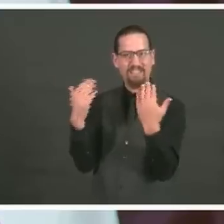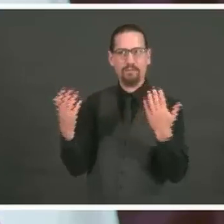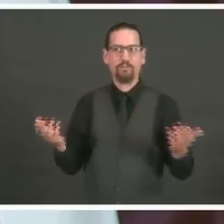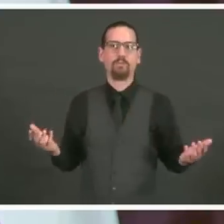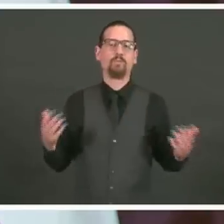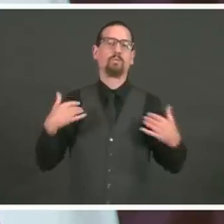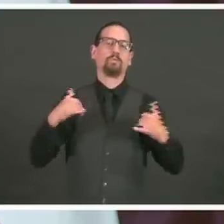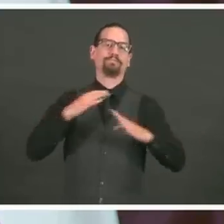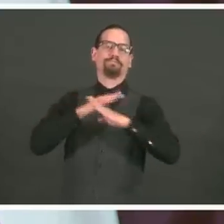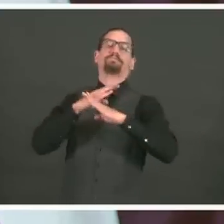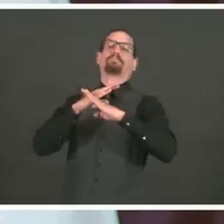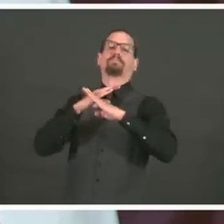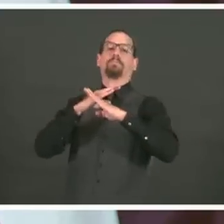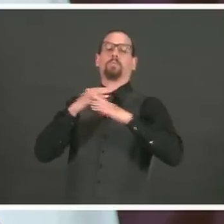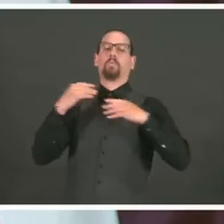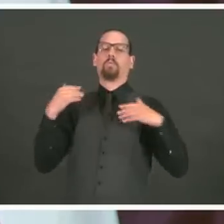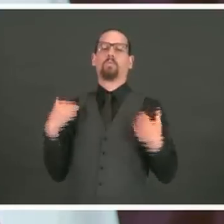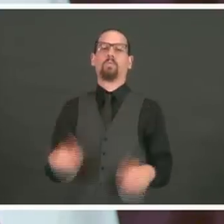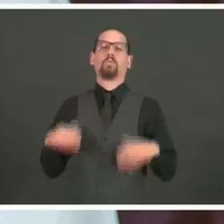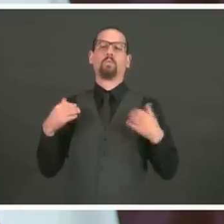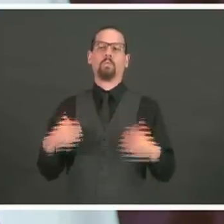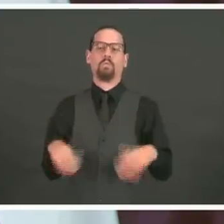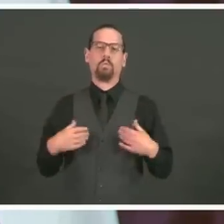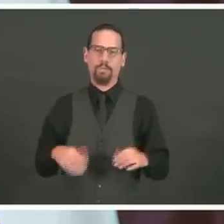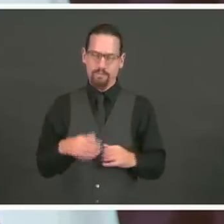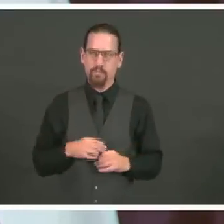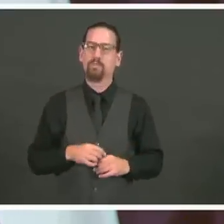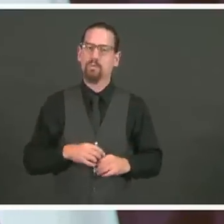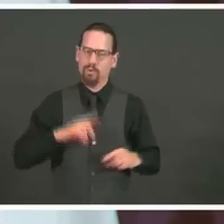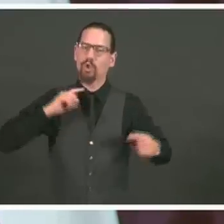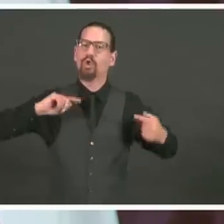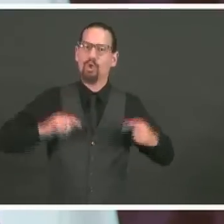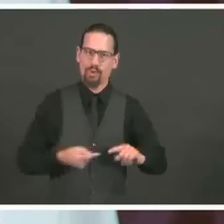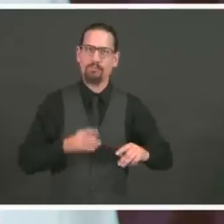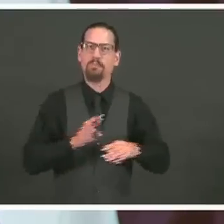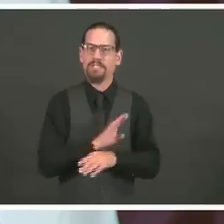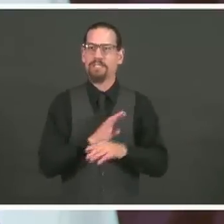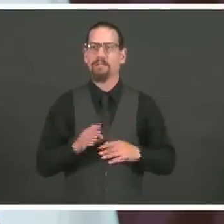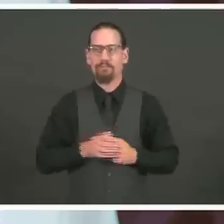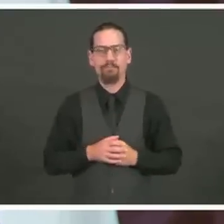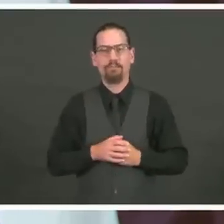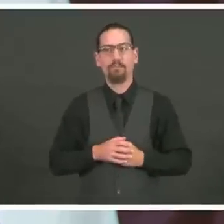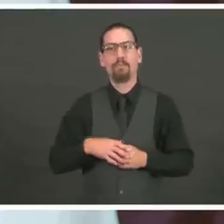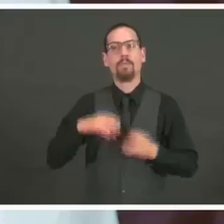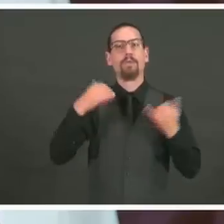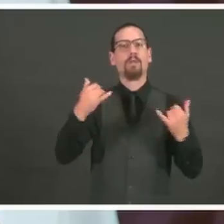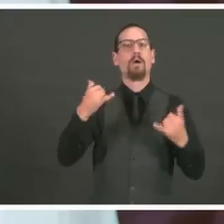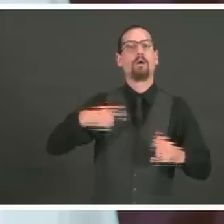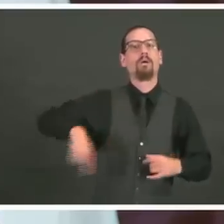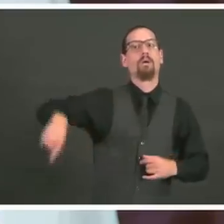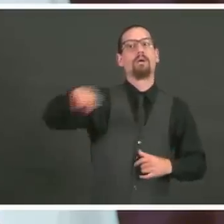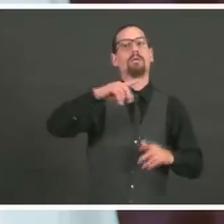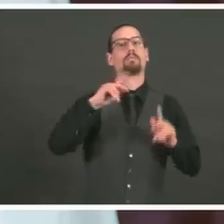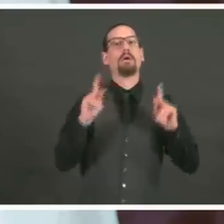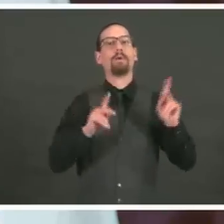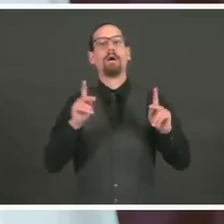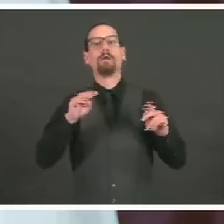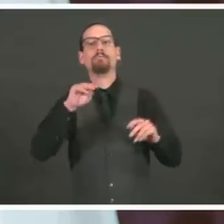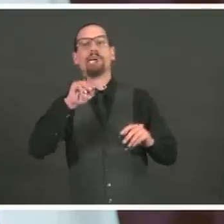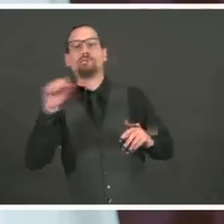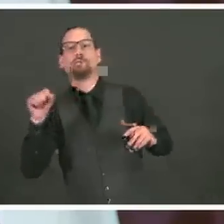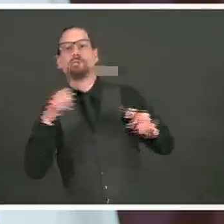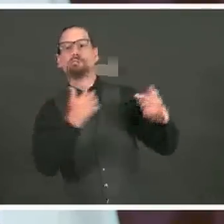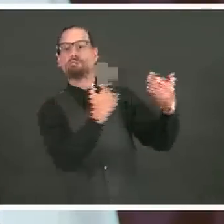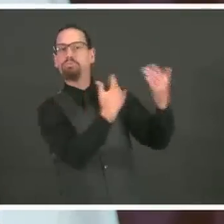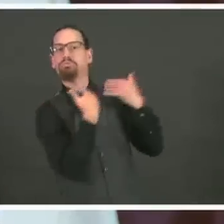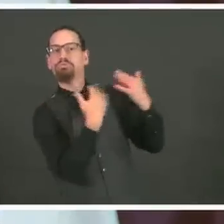by as it is, and now the fact that folks from Massachusetts are reluctant to come here for dinner or go shopping, it's really hurting